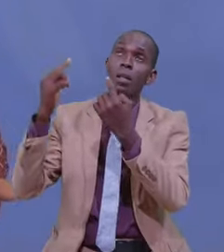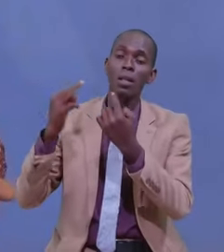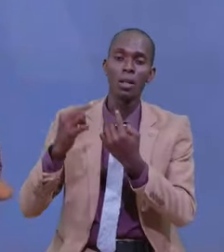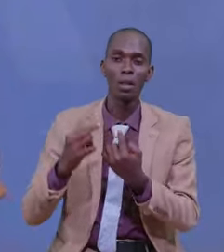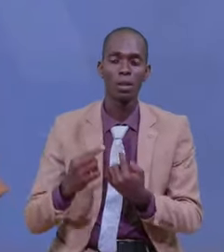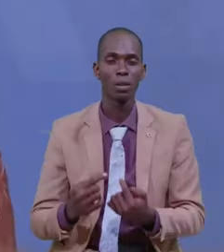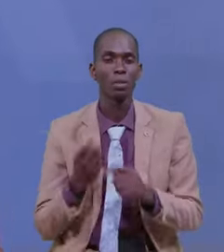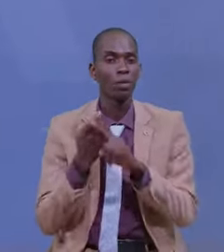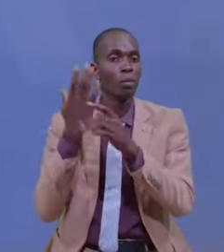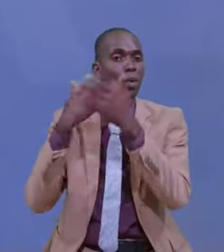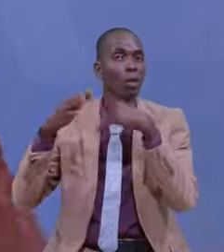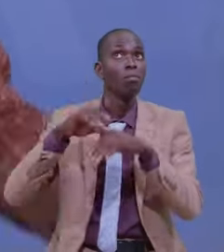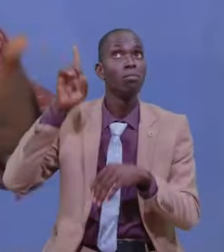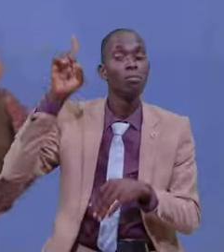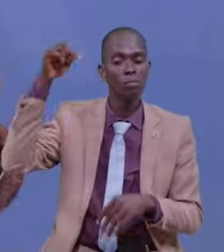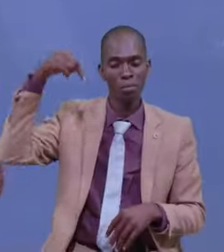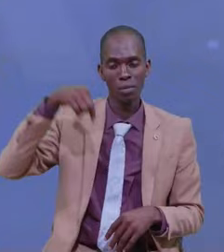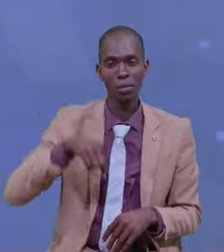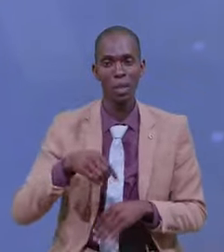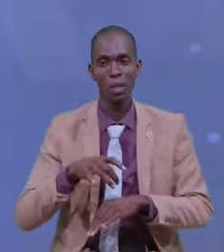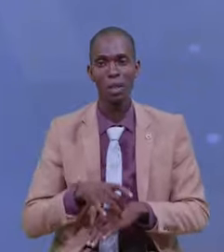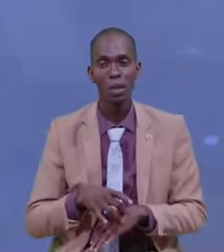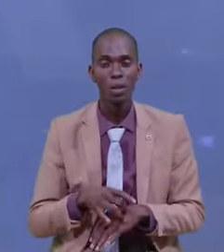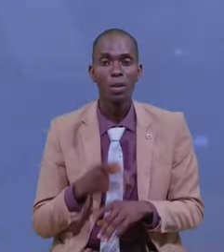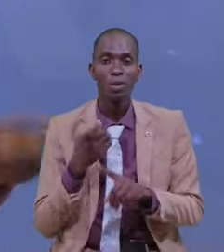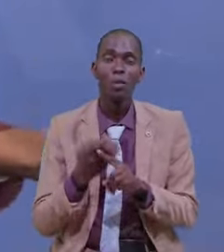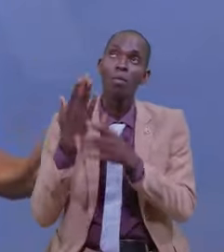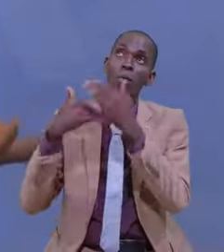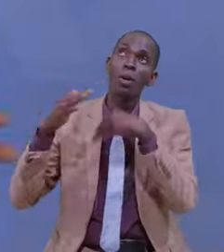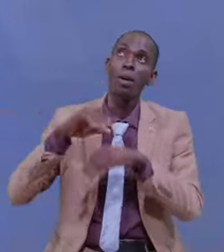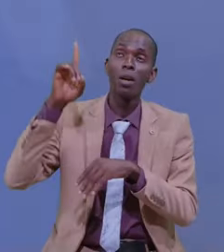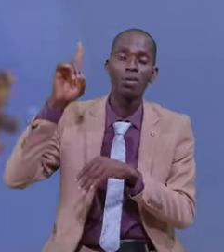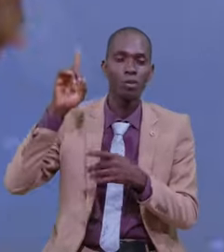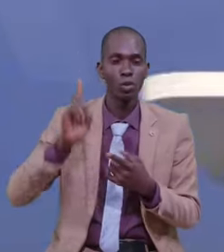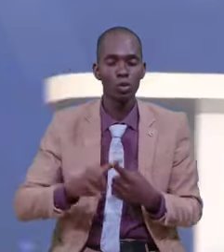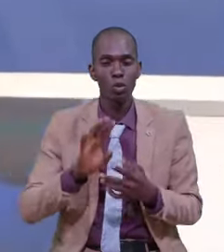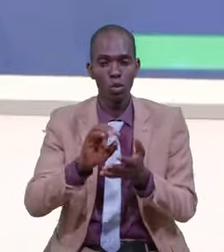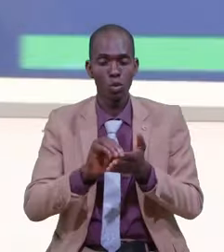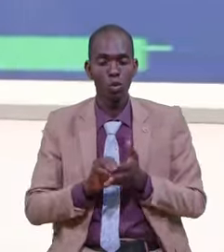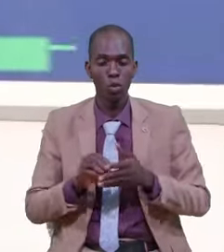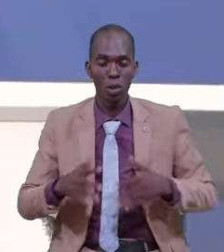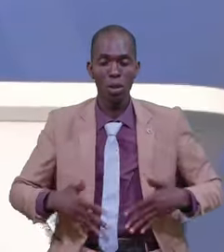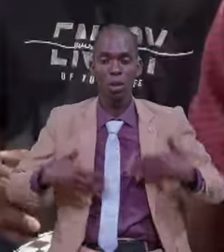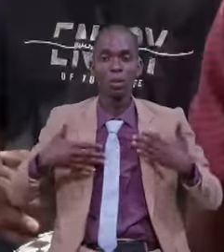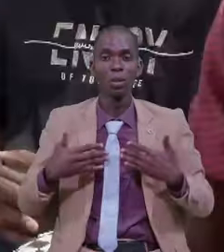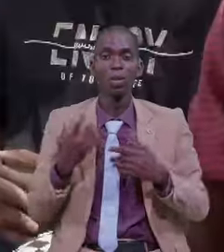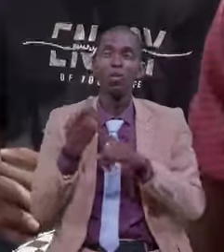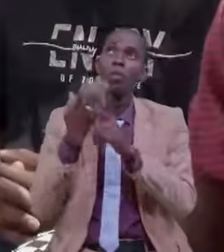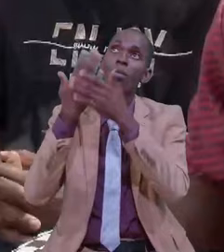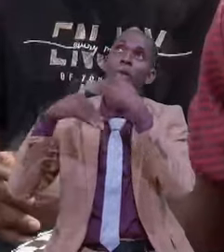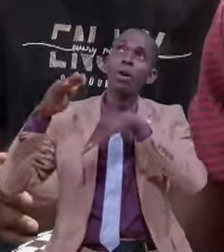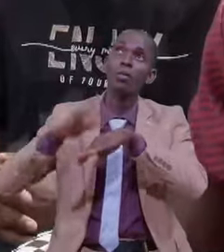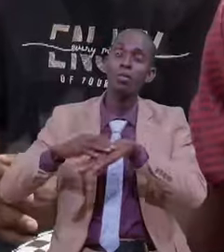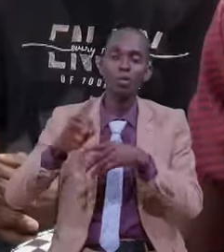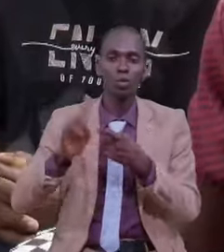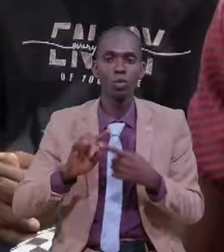heart, from heaven to his life, from heaven to his habits, from